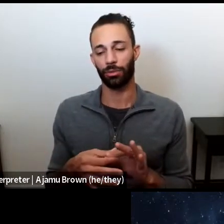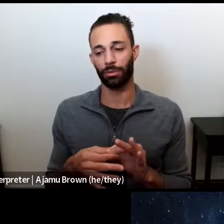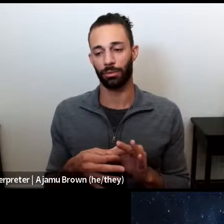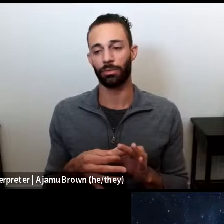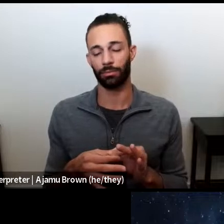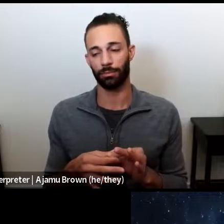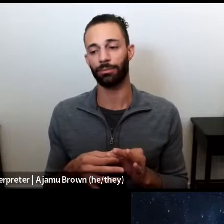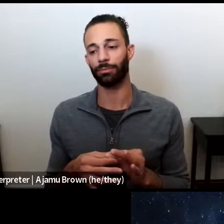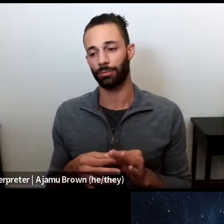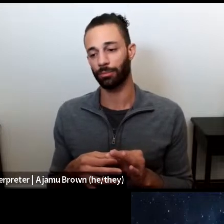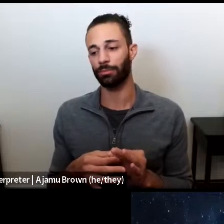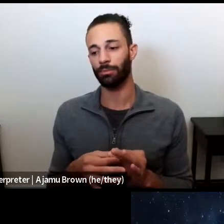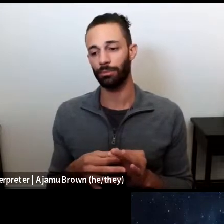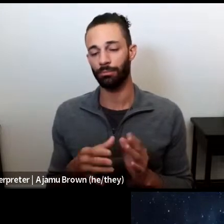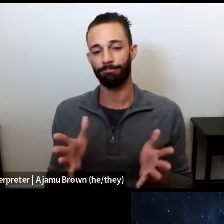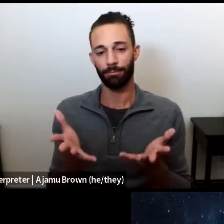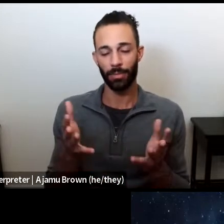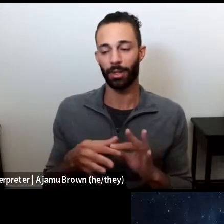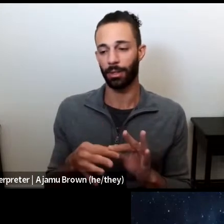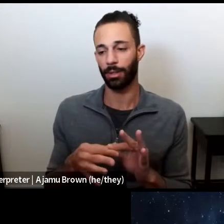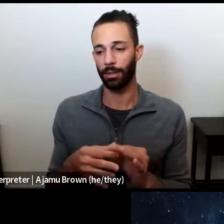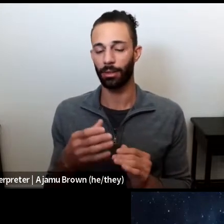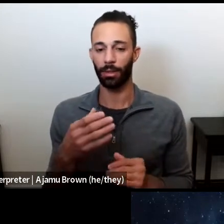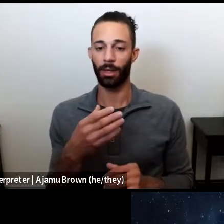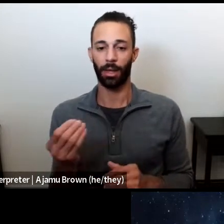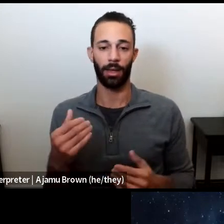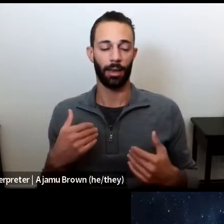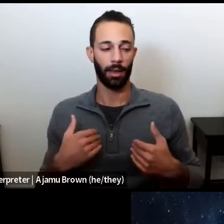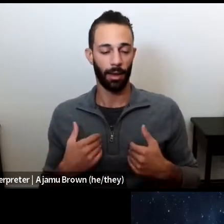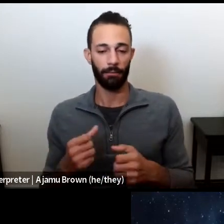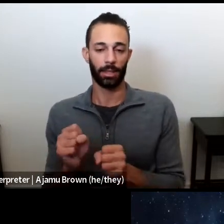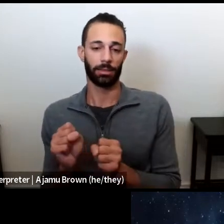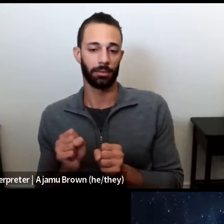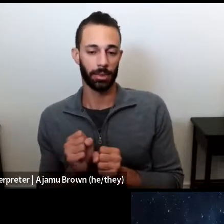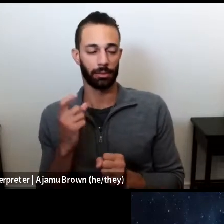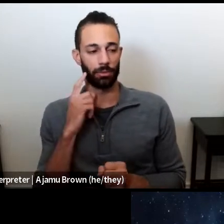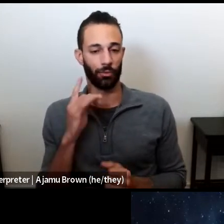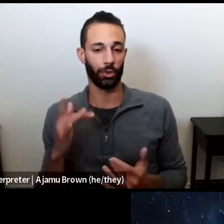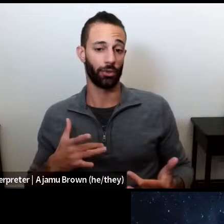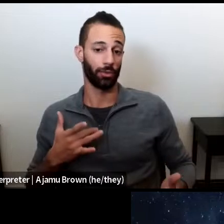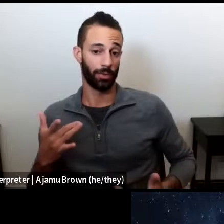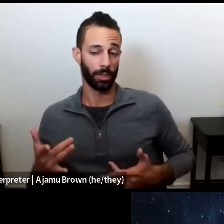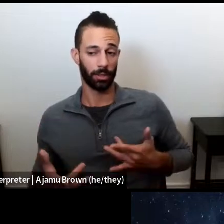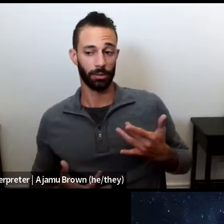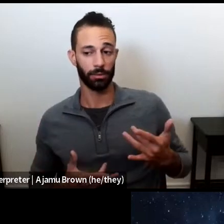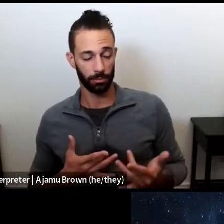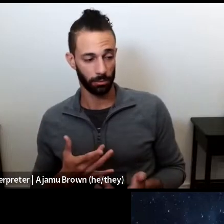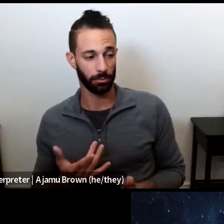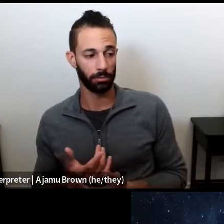Probably holding space for the feels, because you're really, really good at that too.